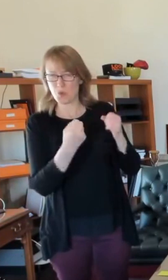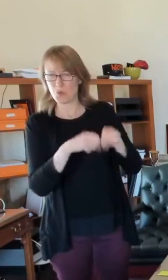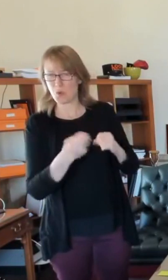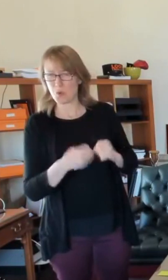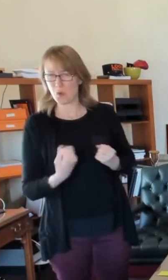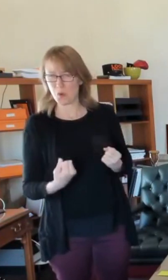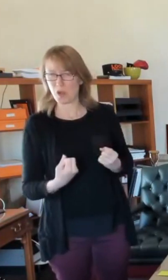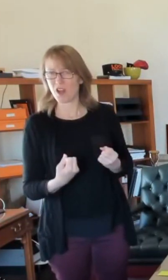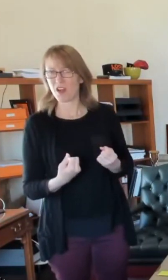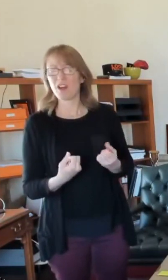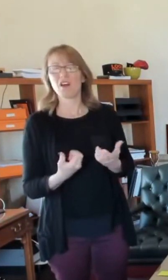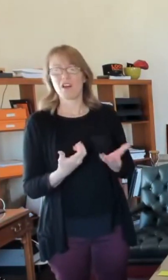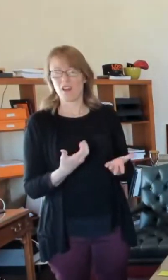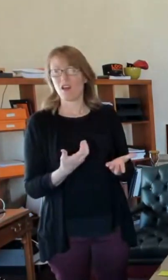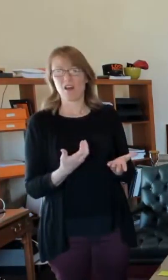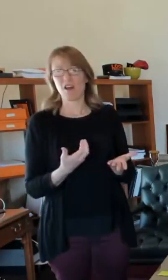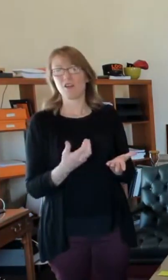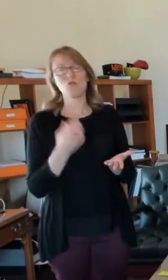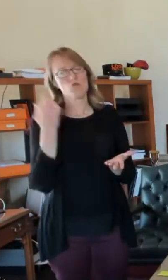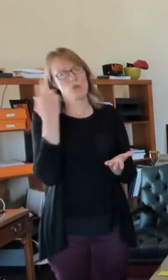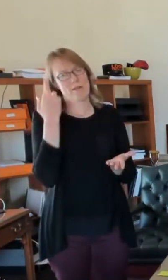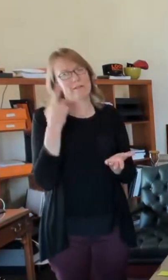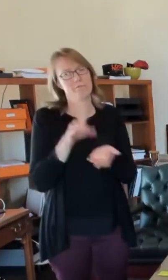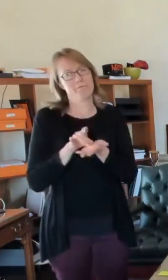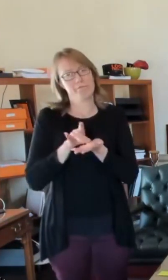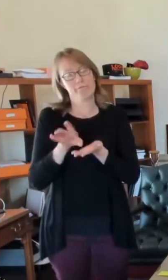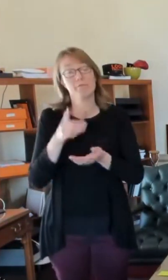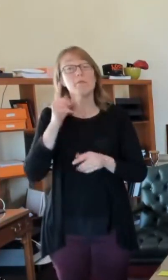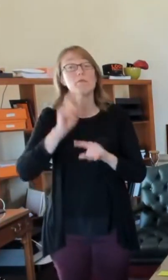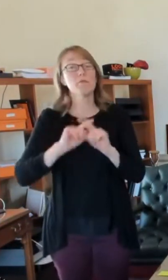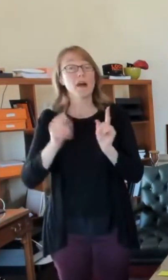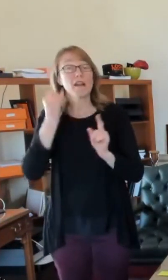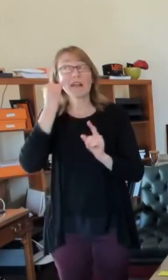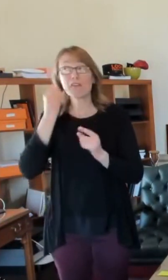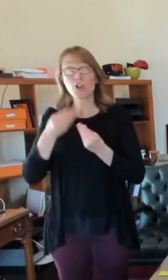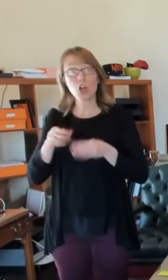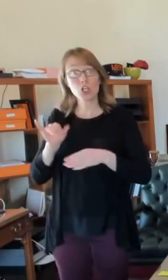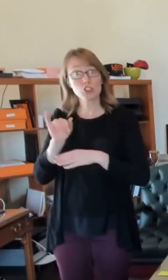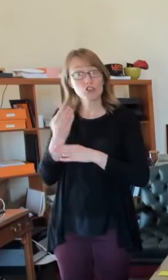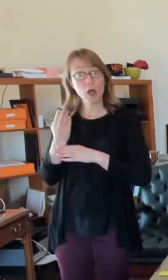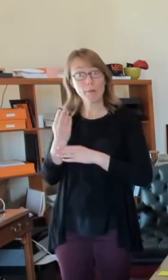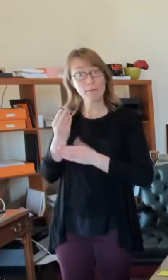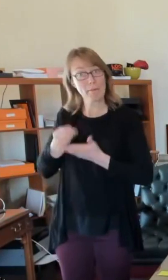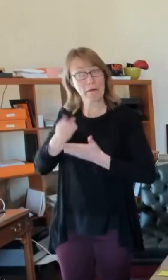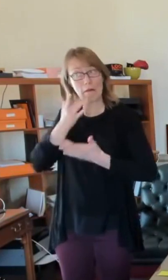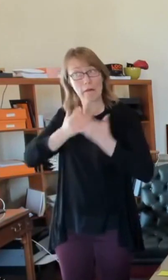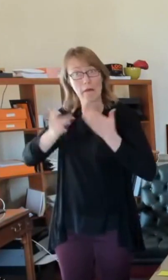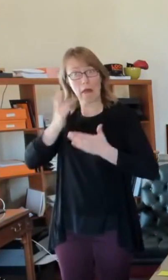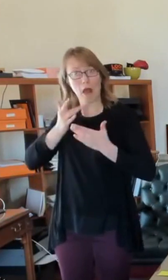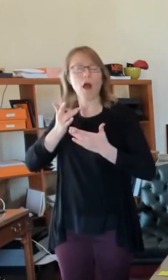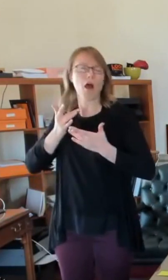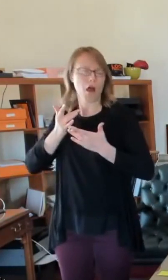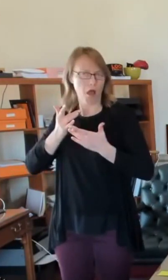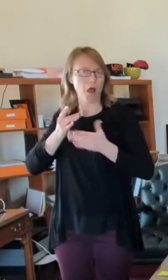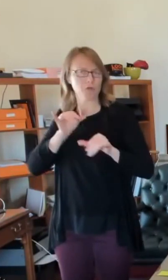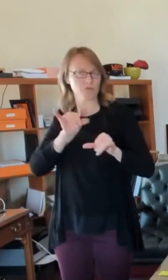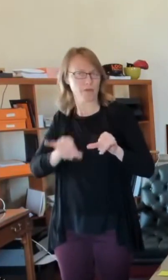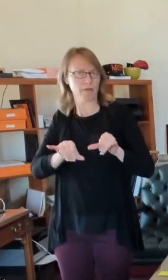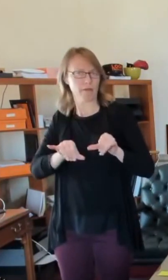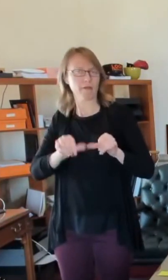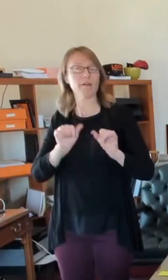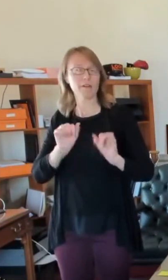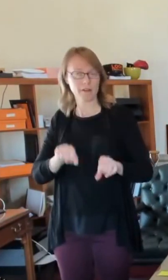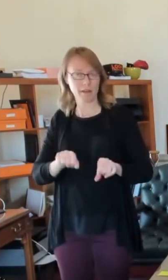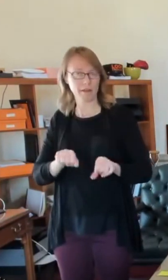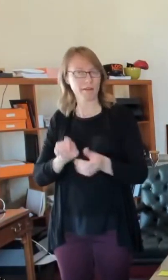because they have lost their job or their hours have been reduced, there is a moratorium on those evictions. We do have a rental and mortgage